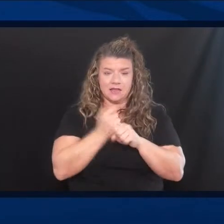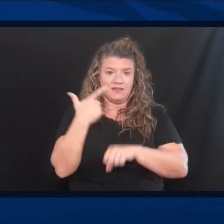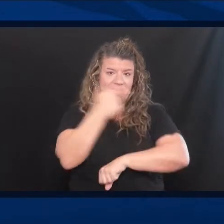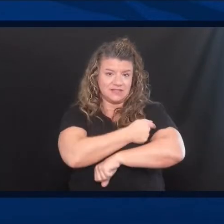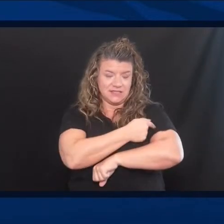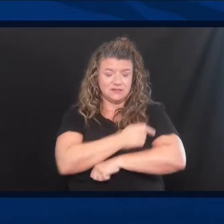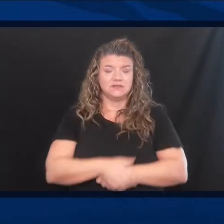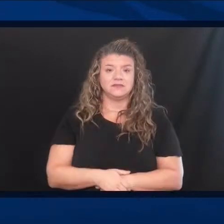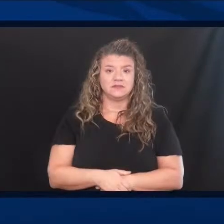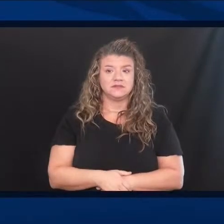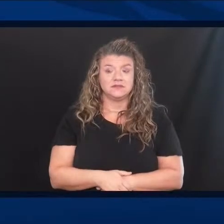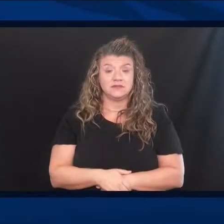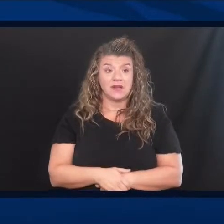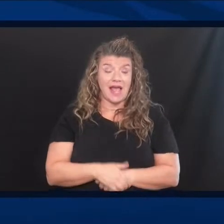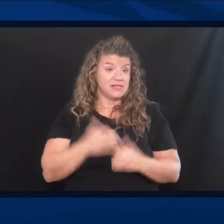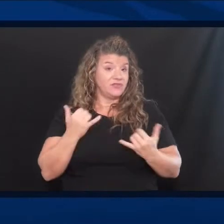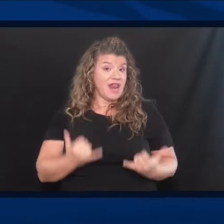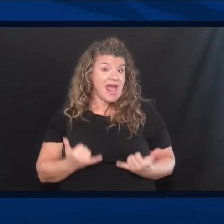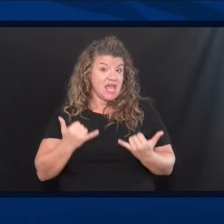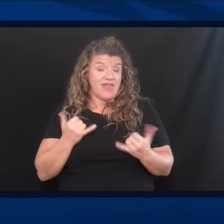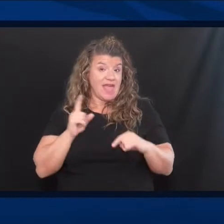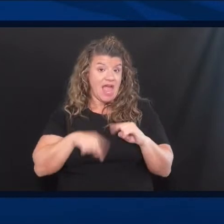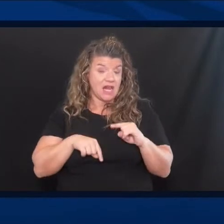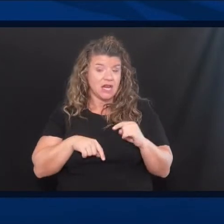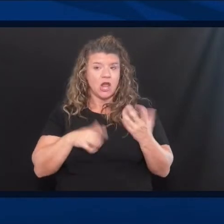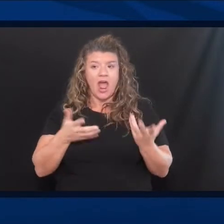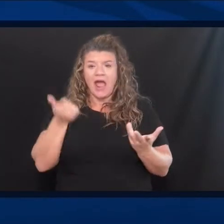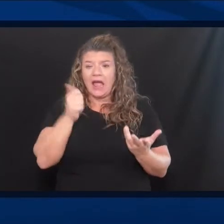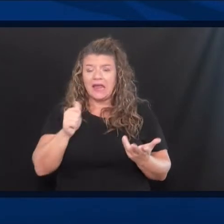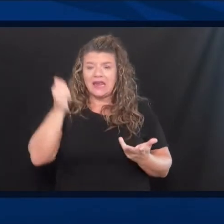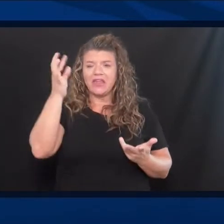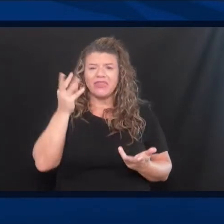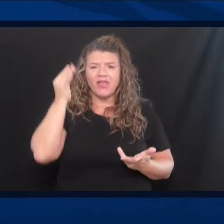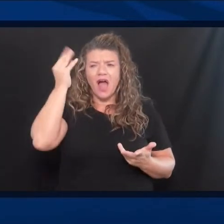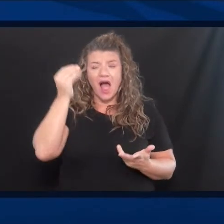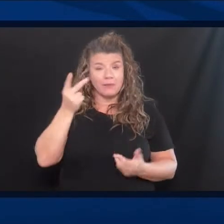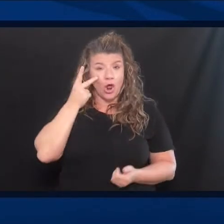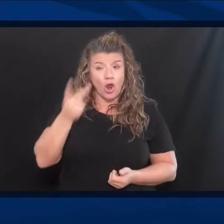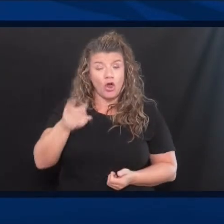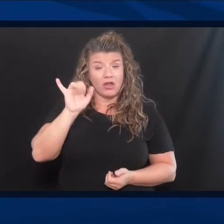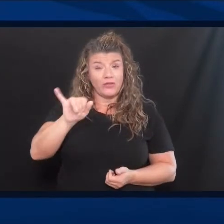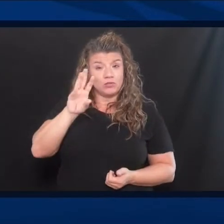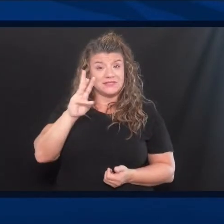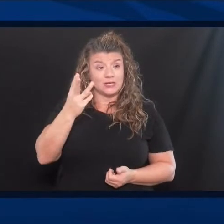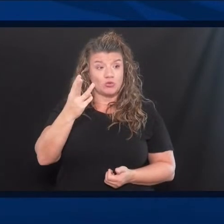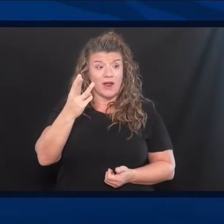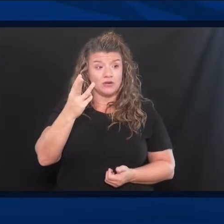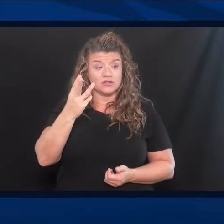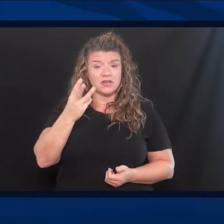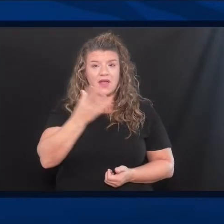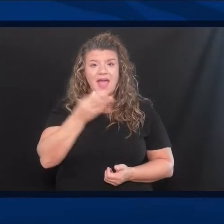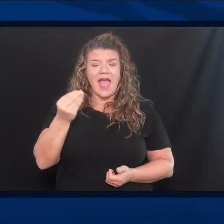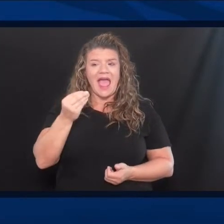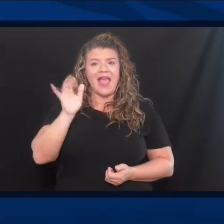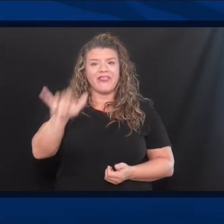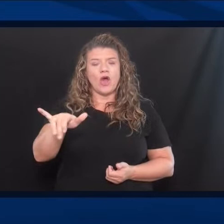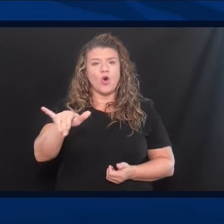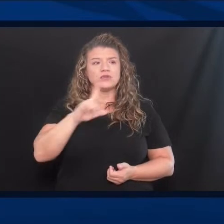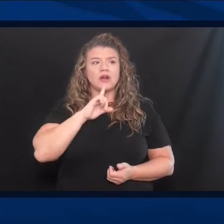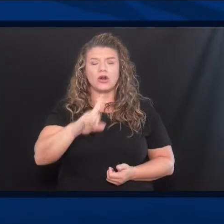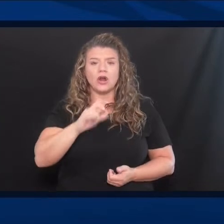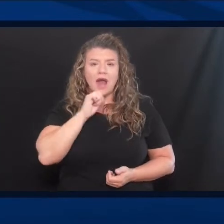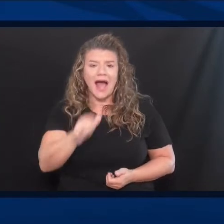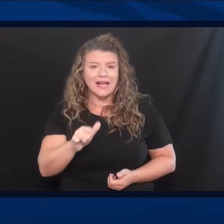vaccine as of today. So has any thought been given to look at those sixth graders and those that are